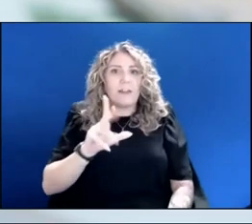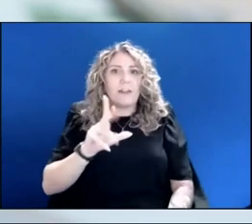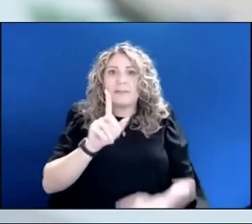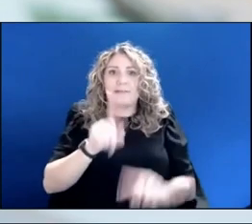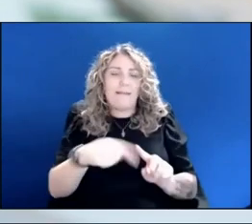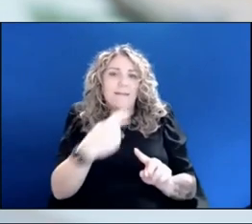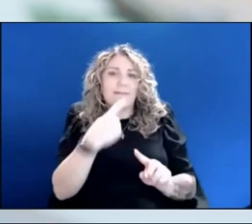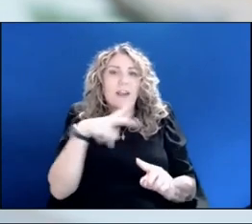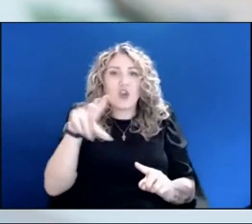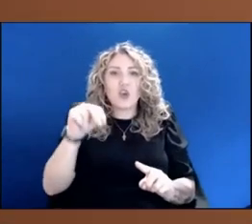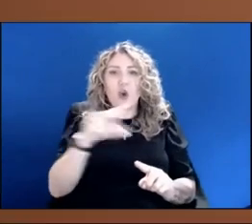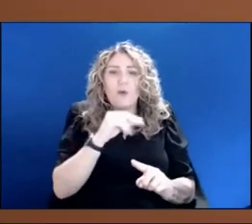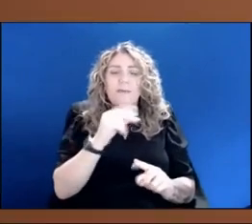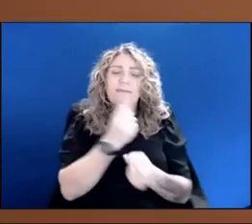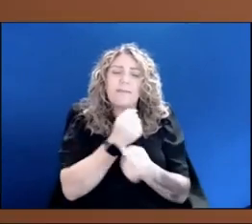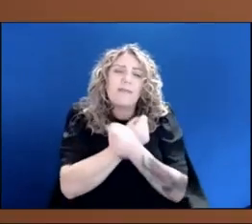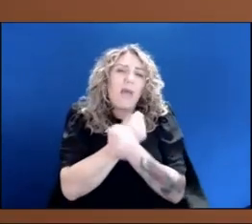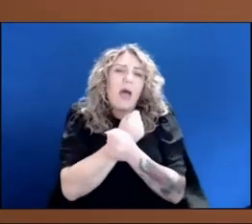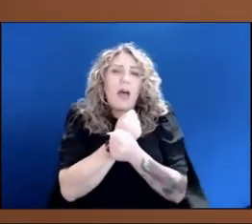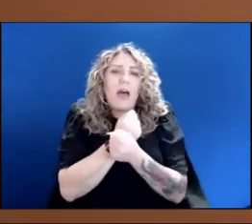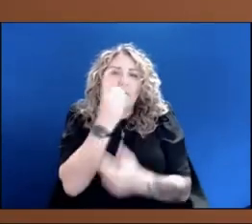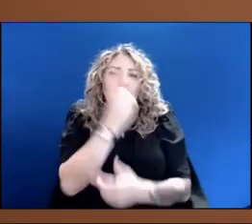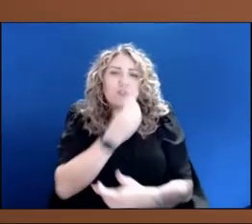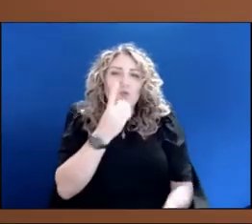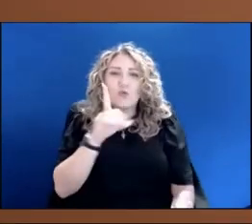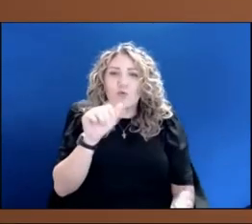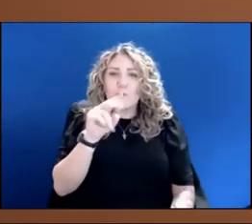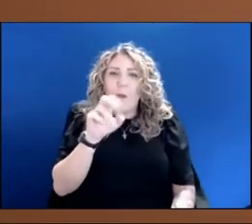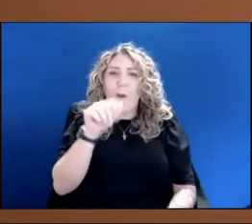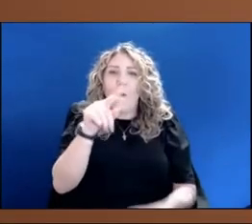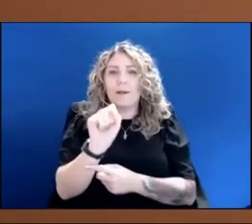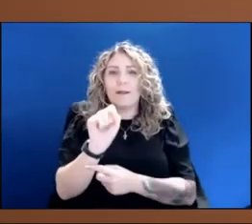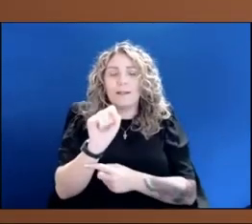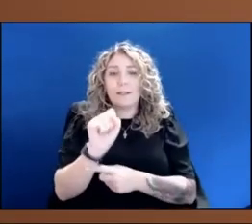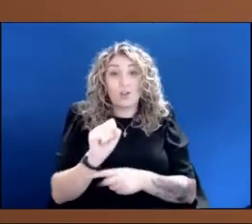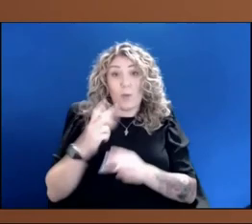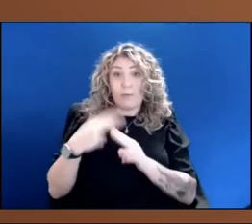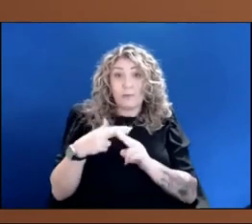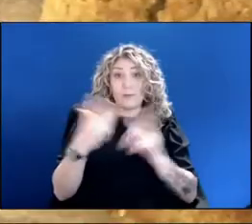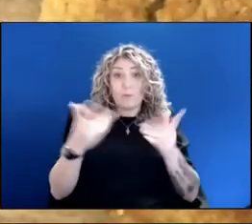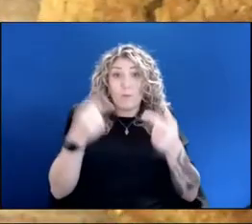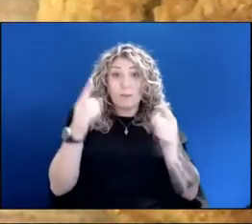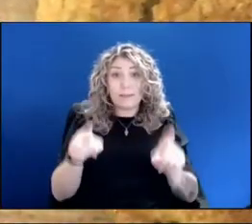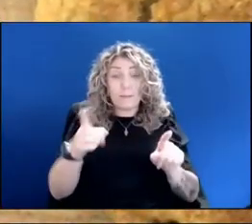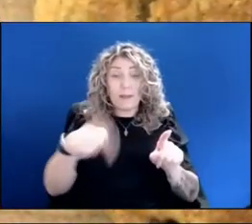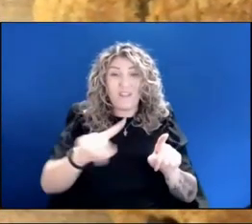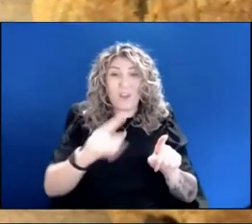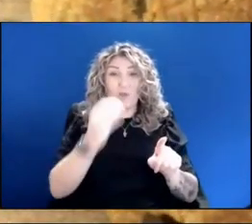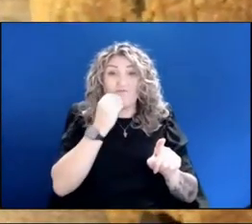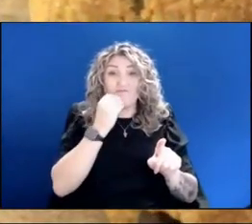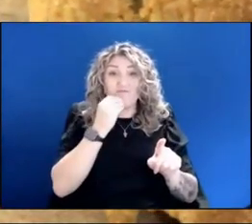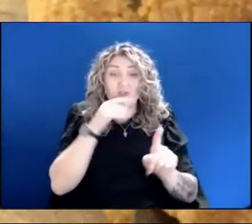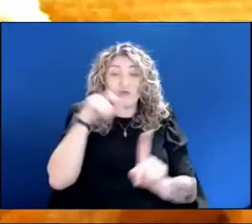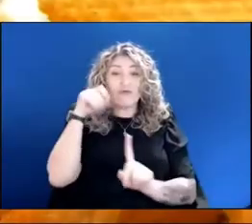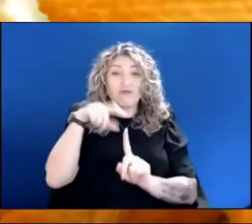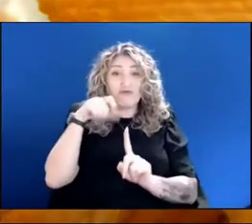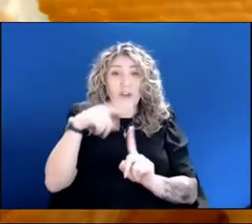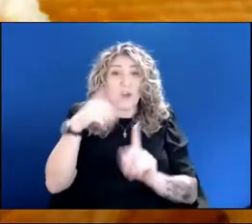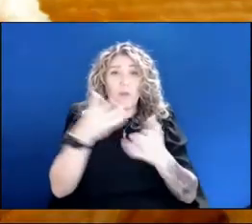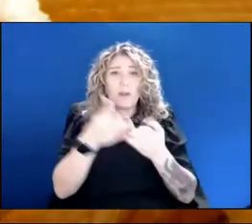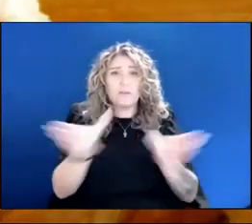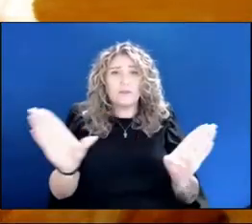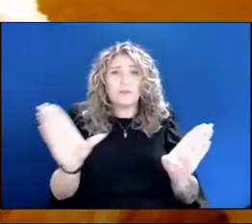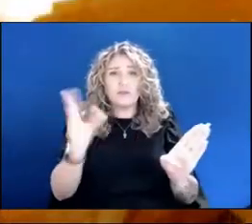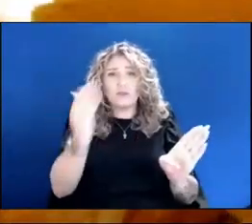love, love, love donuts. Okay, so there's a name for what's happening. Those foods have triggered what's widely known as the